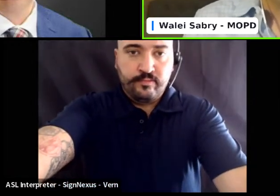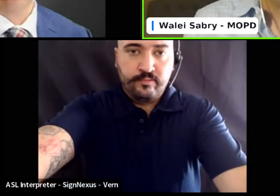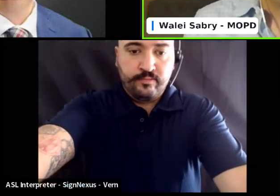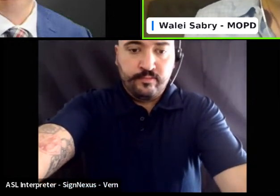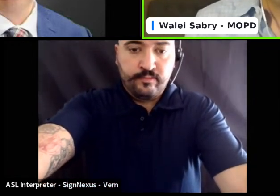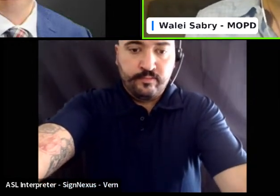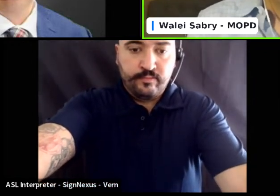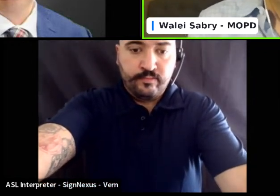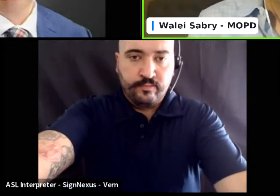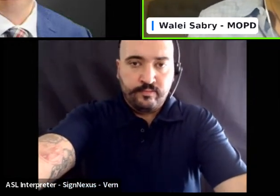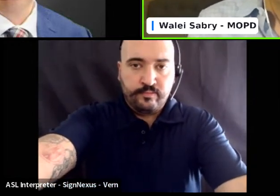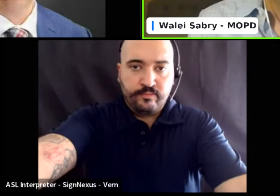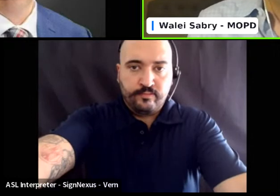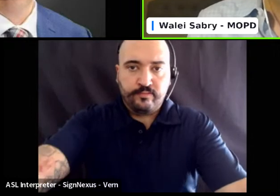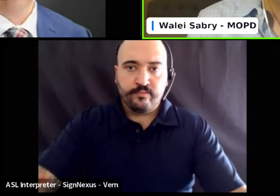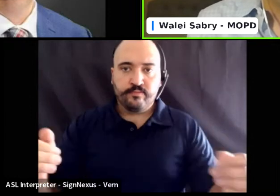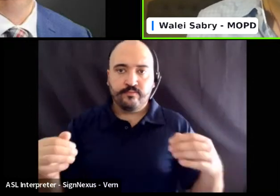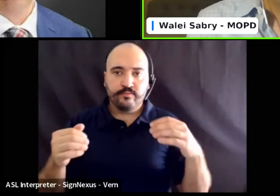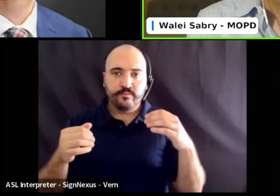All right.